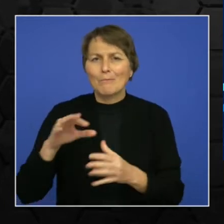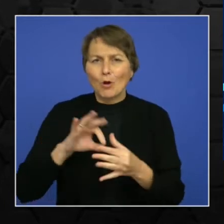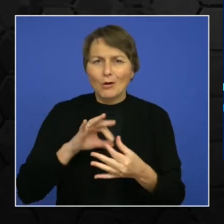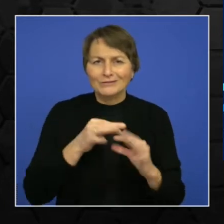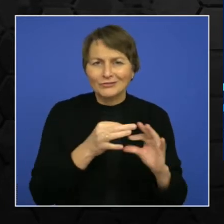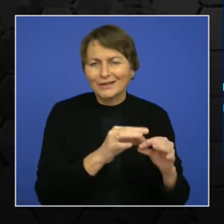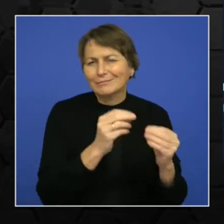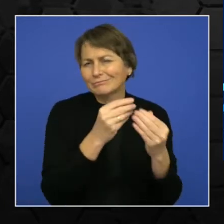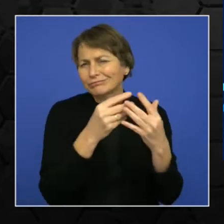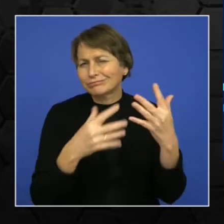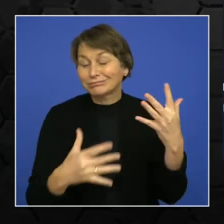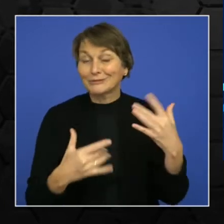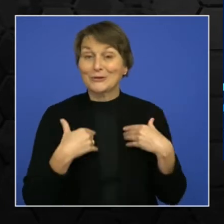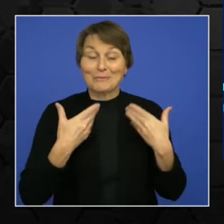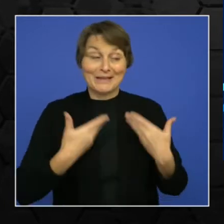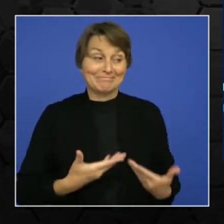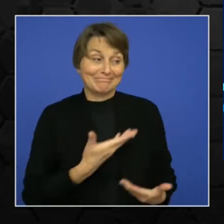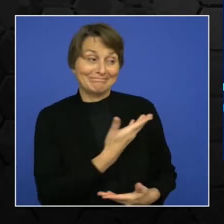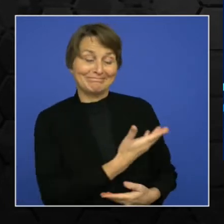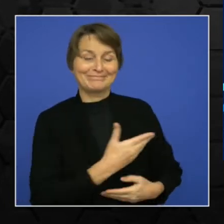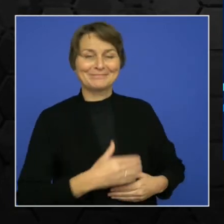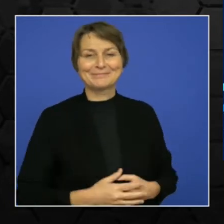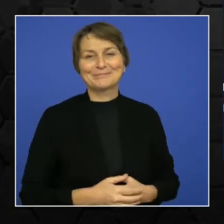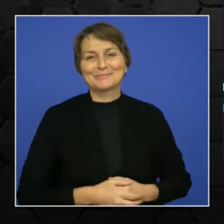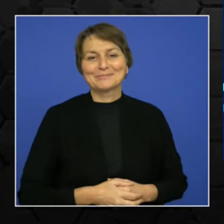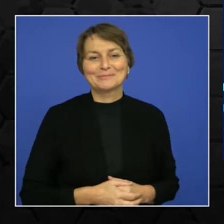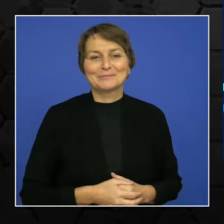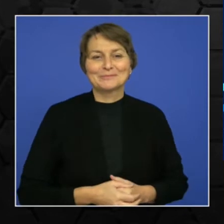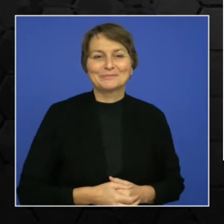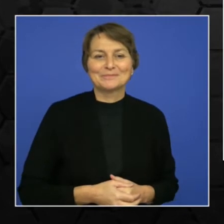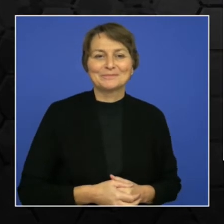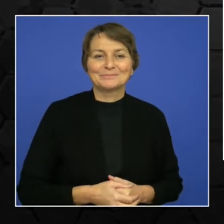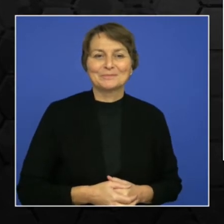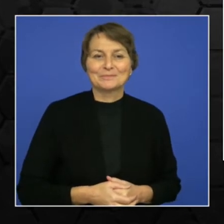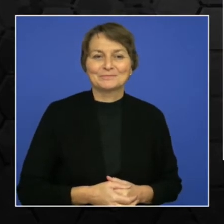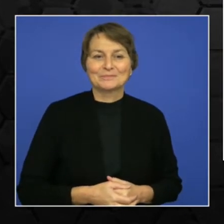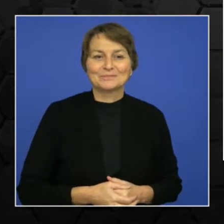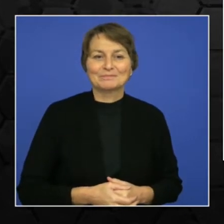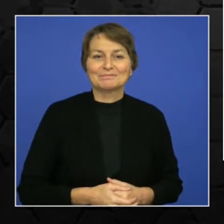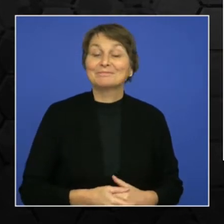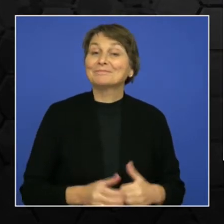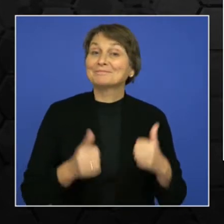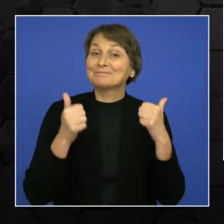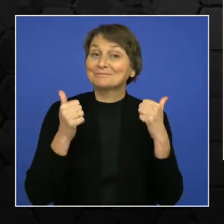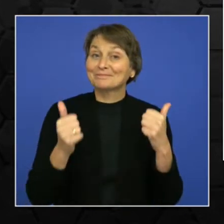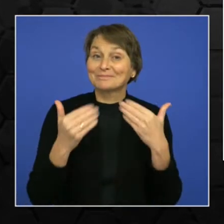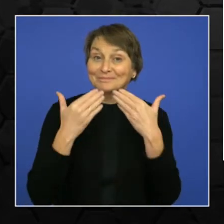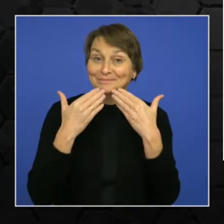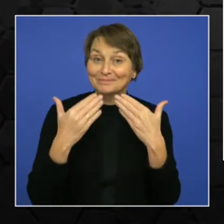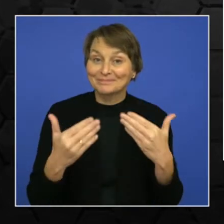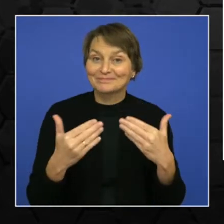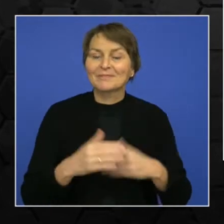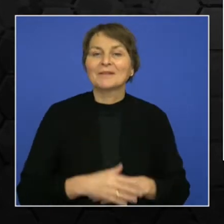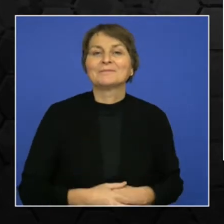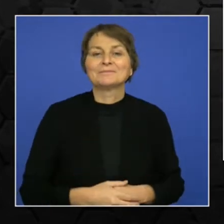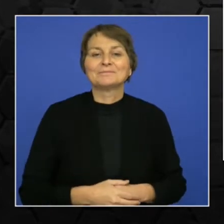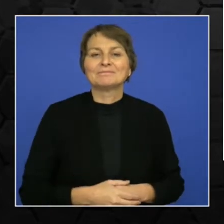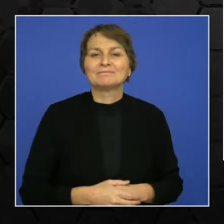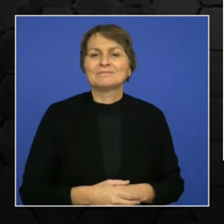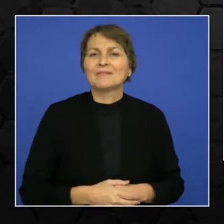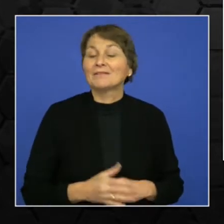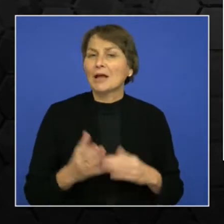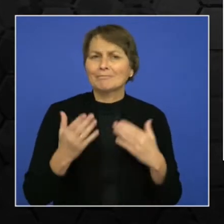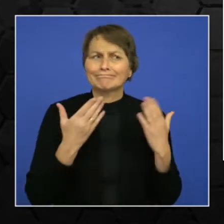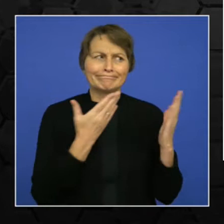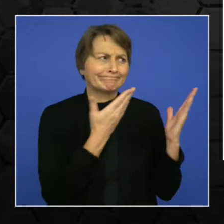me. I guess Shreyan will carry on. Thank you, Meghana. So without wasting much time, let's deep dive into what is Azure